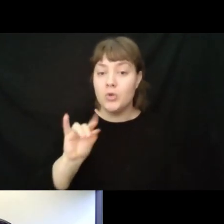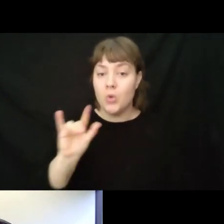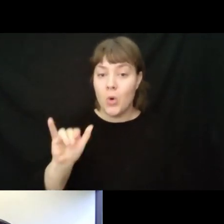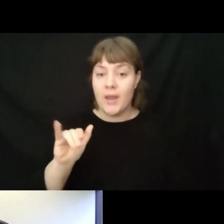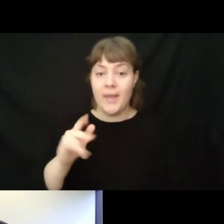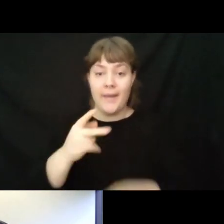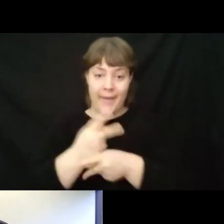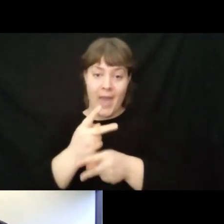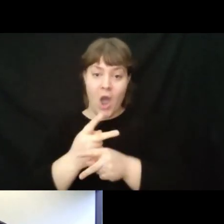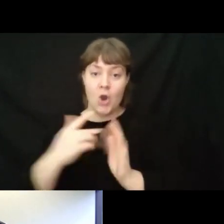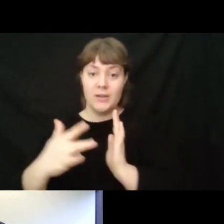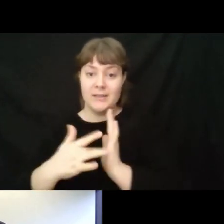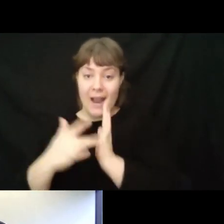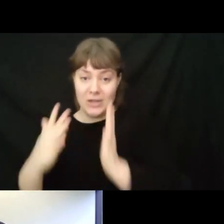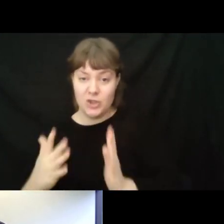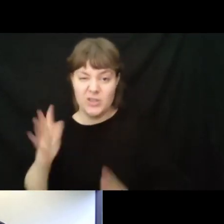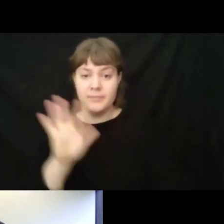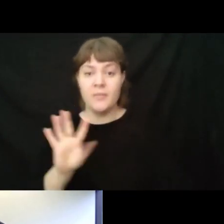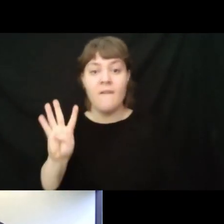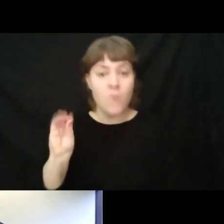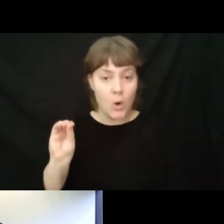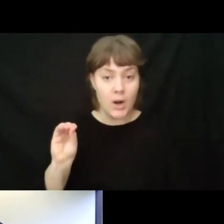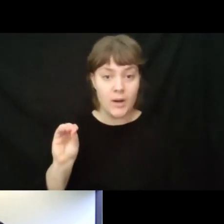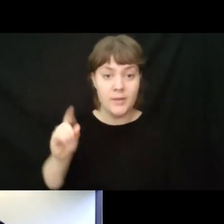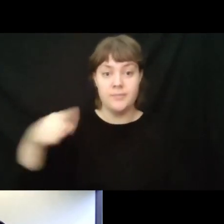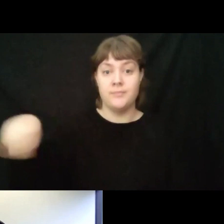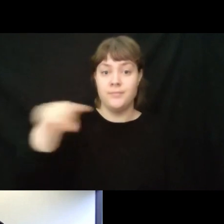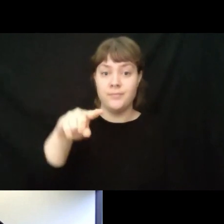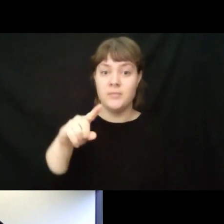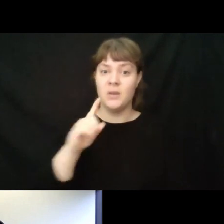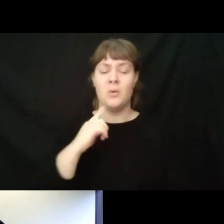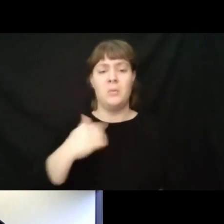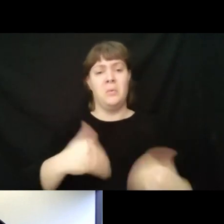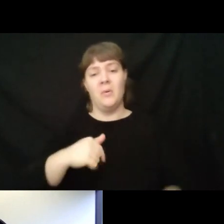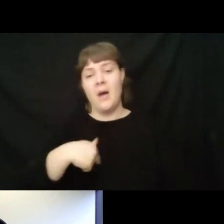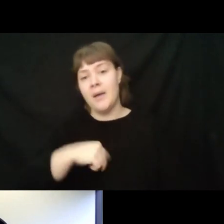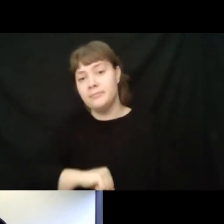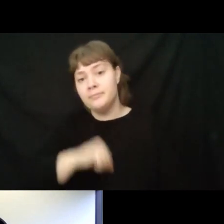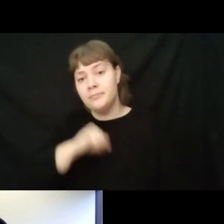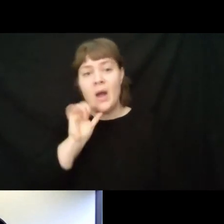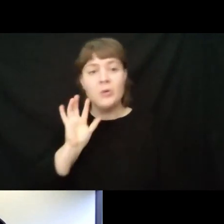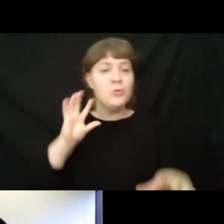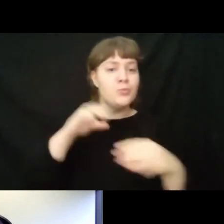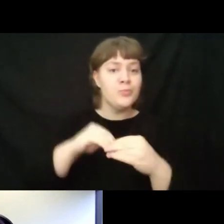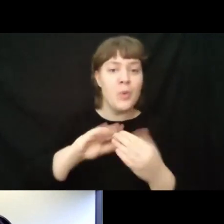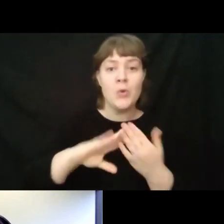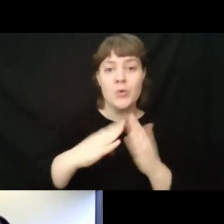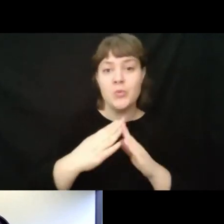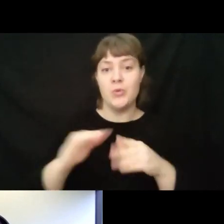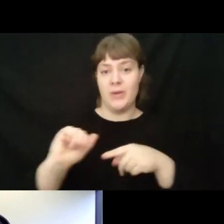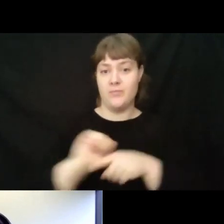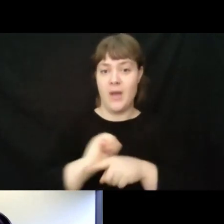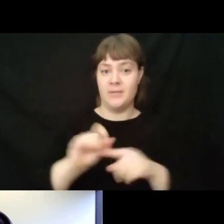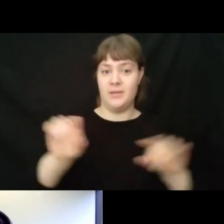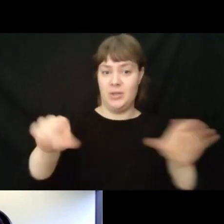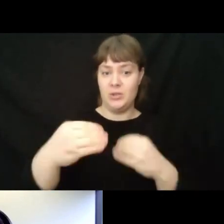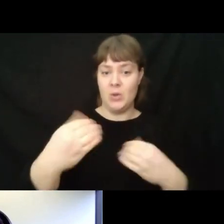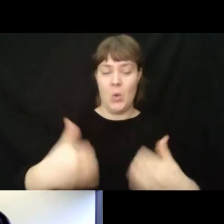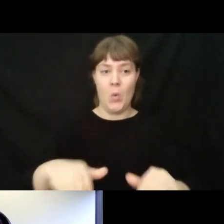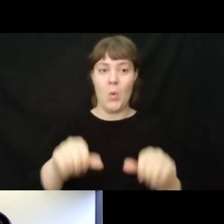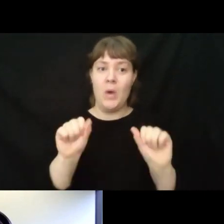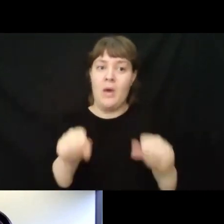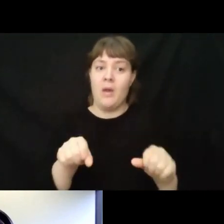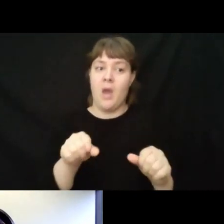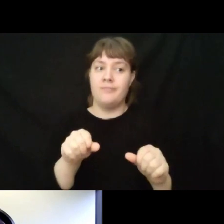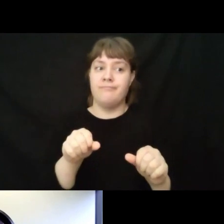them, and just really proud to be a part of a community practice that's able to capture